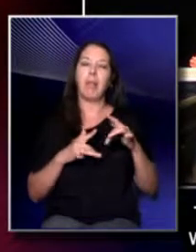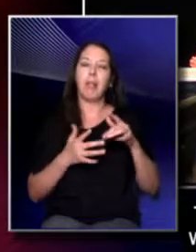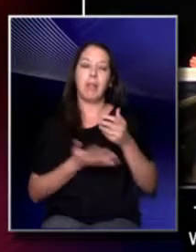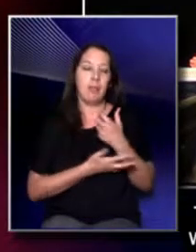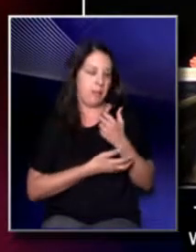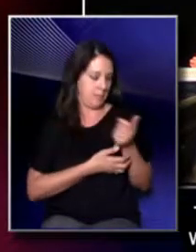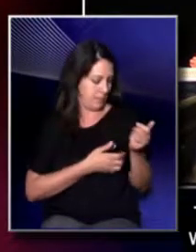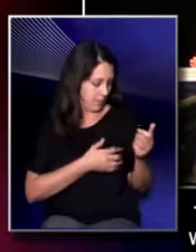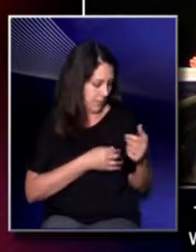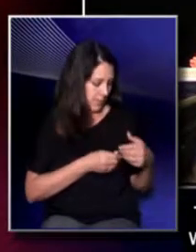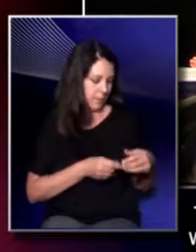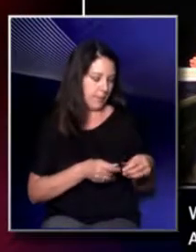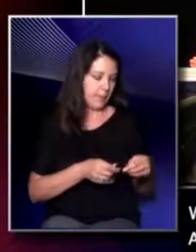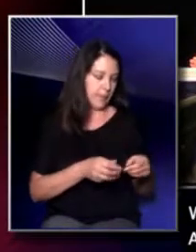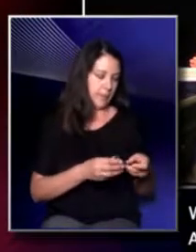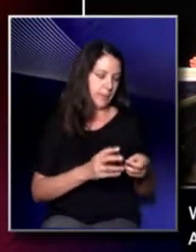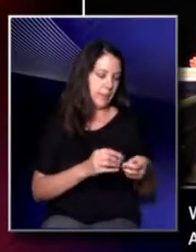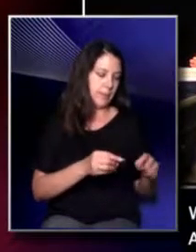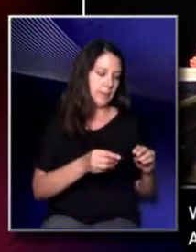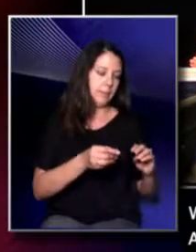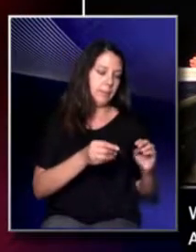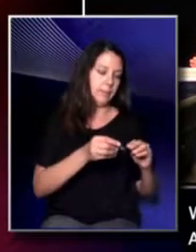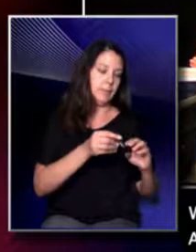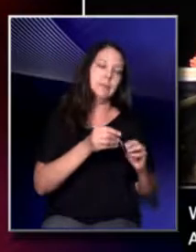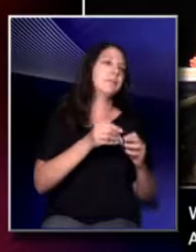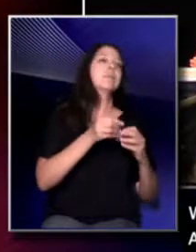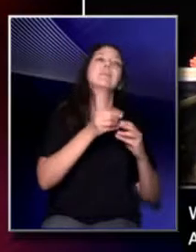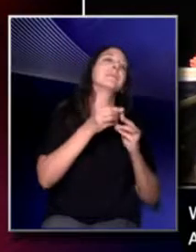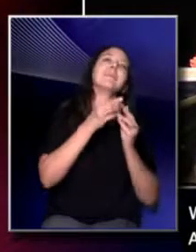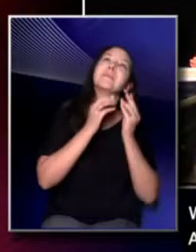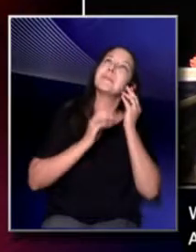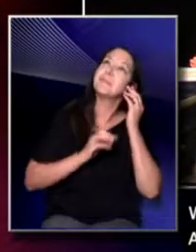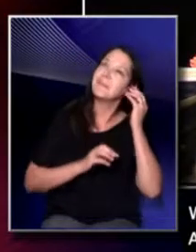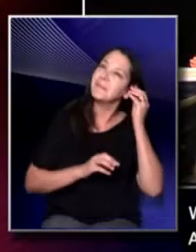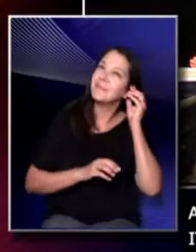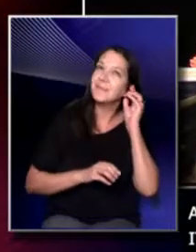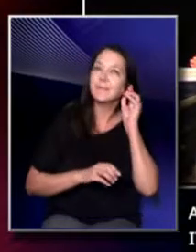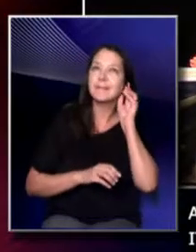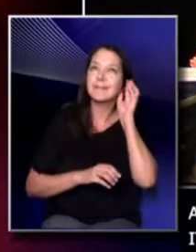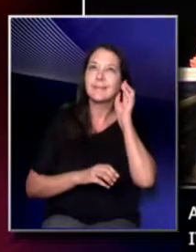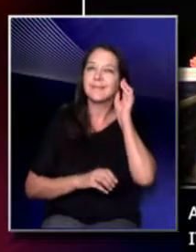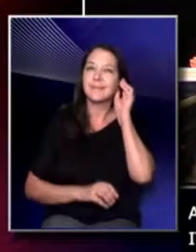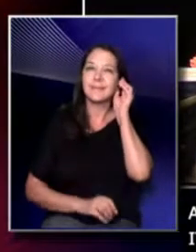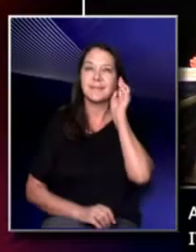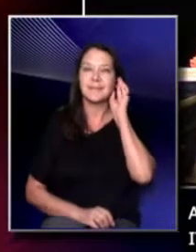expense line and the line items that are associated with cost centers,